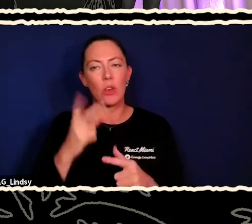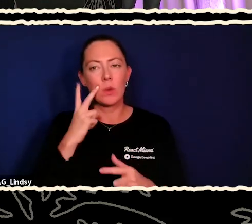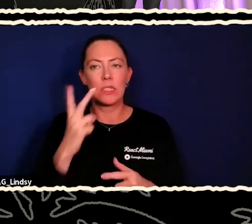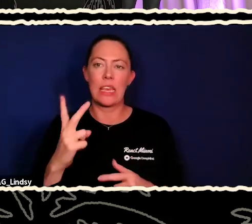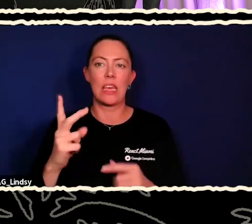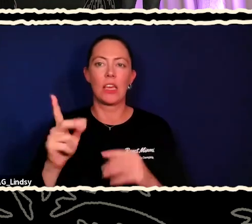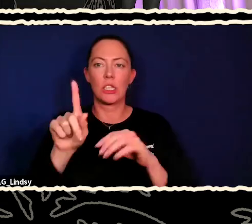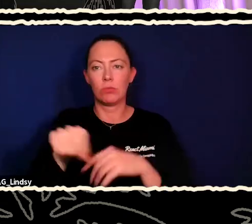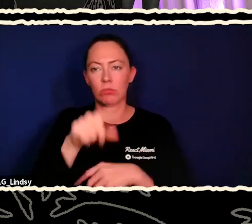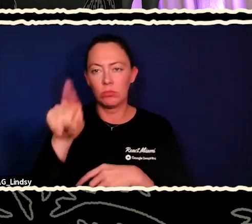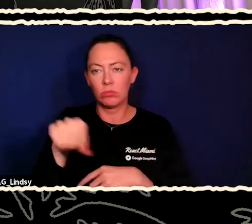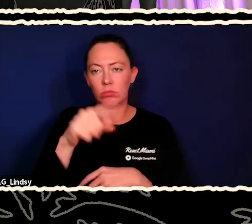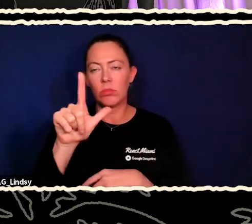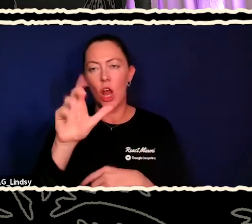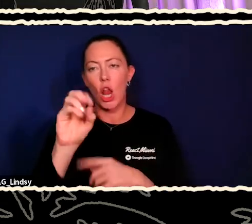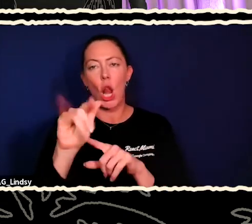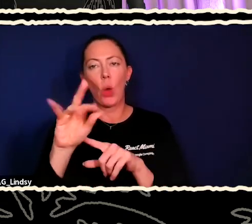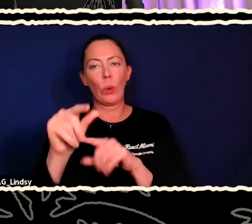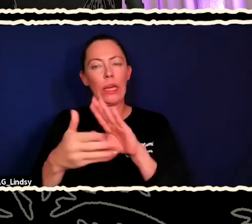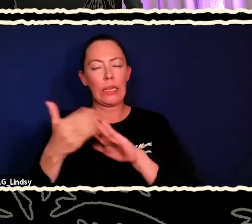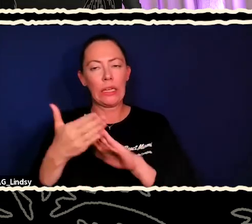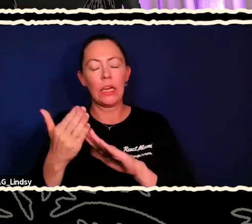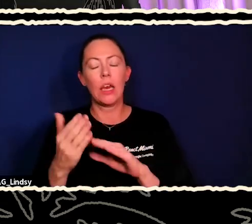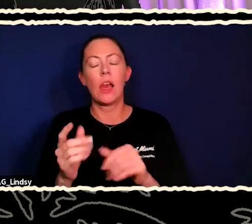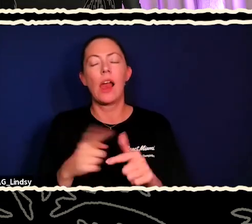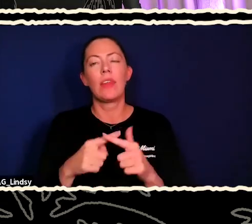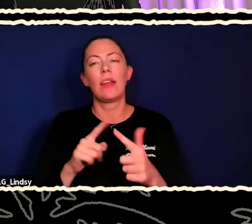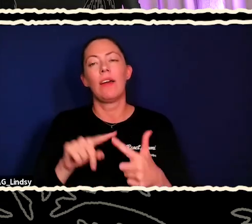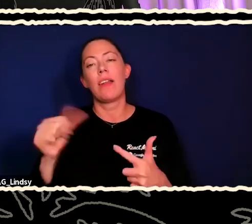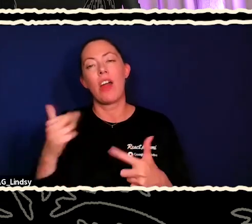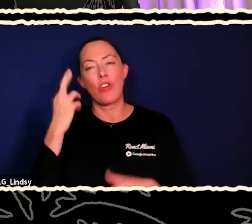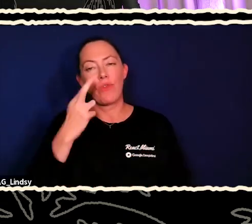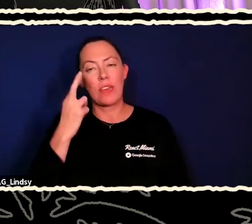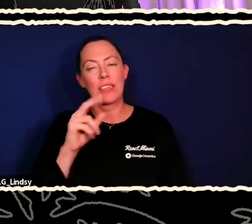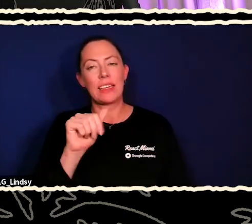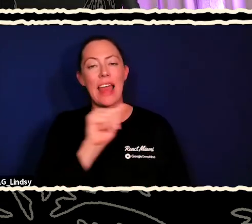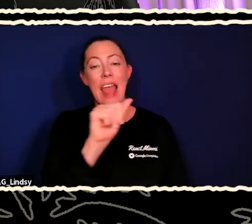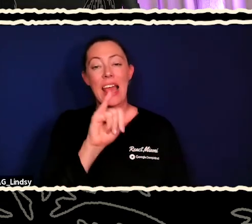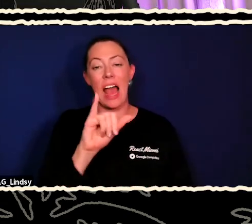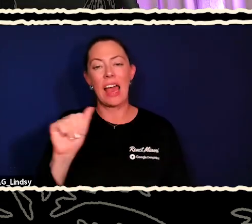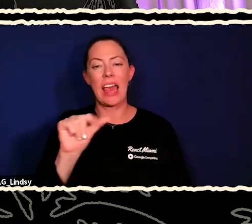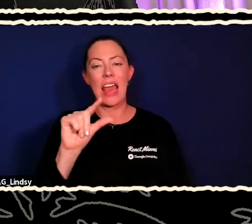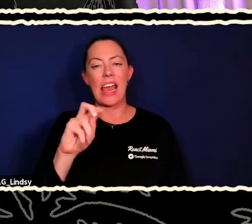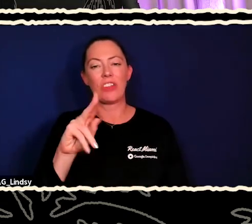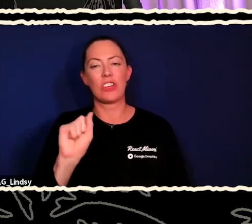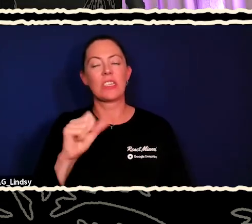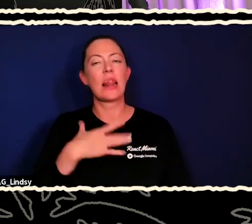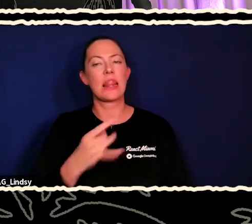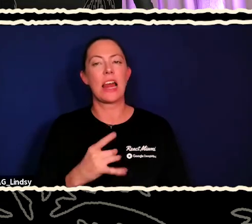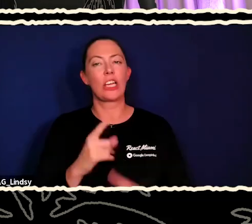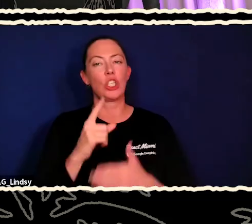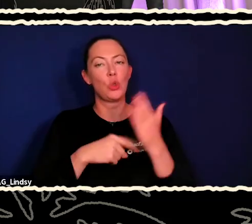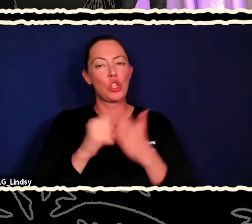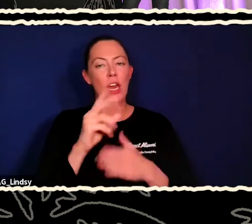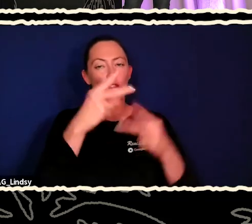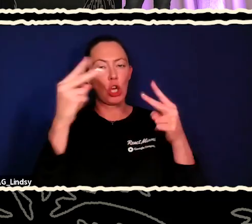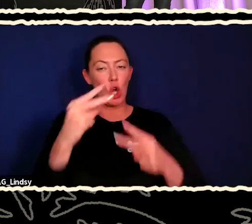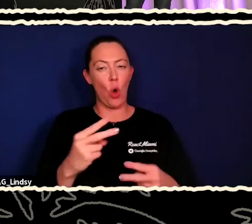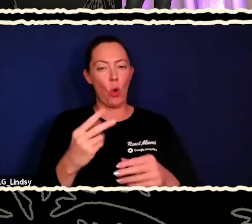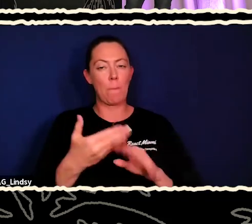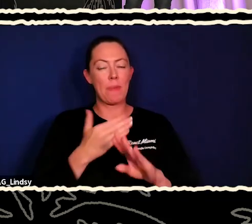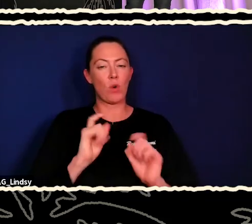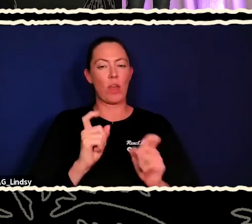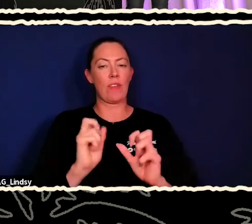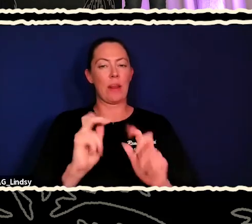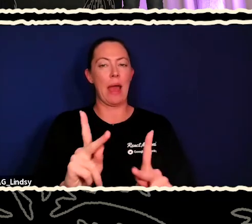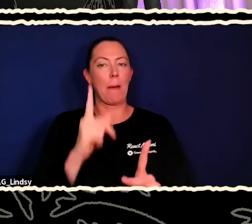or maybe you can't go to definition or something like that. Another reason is that AI agents love to type check their code before handing it back to you, and that's because they're